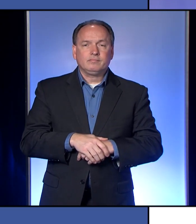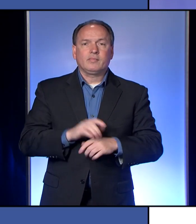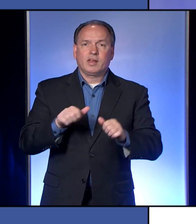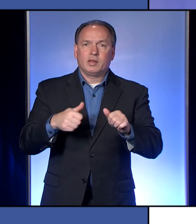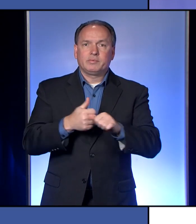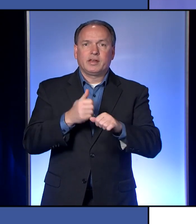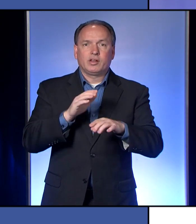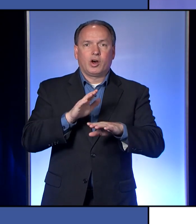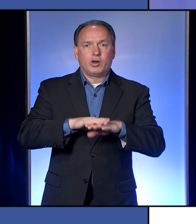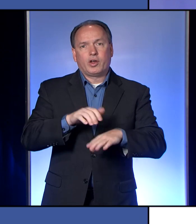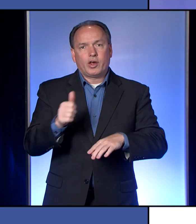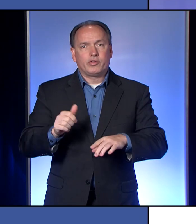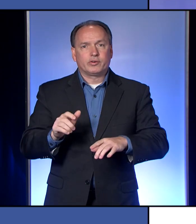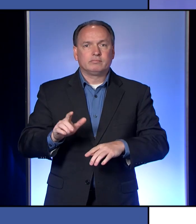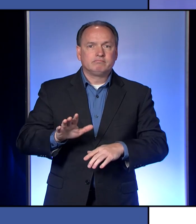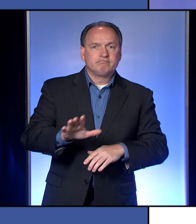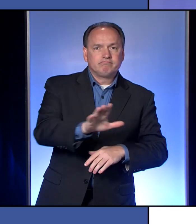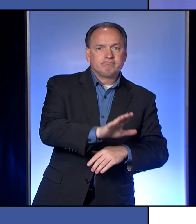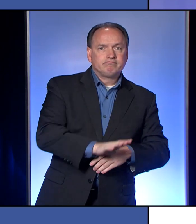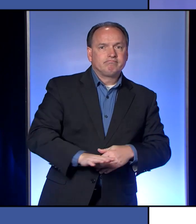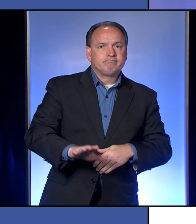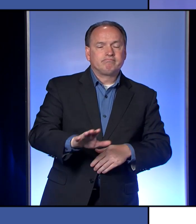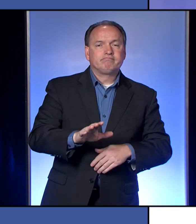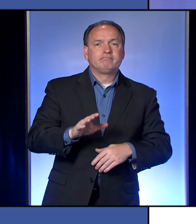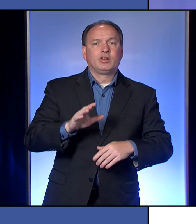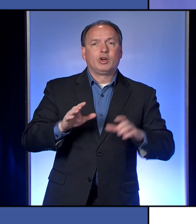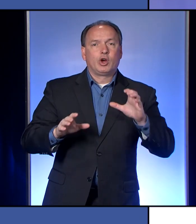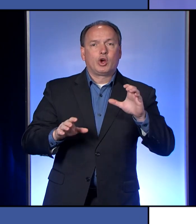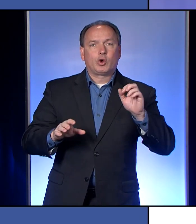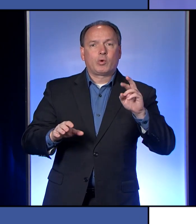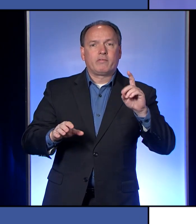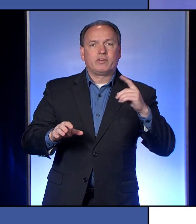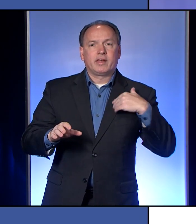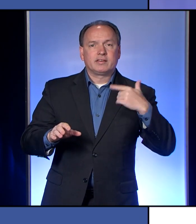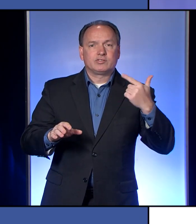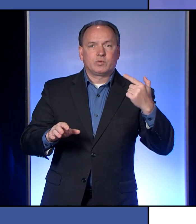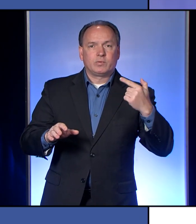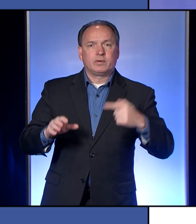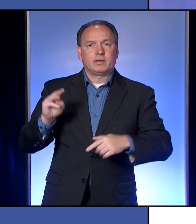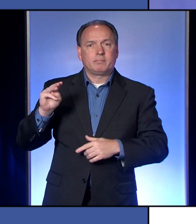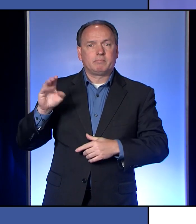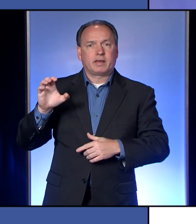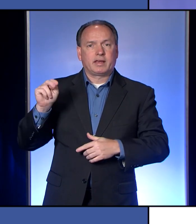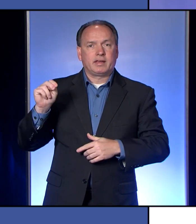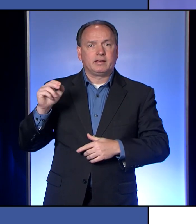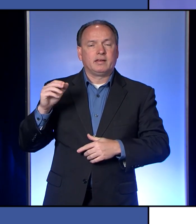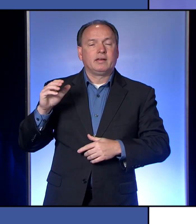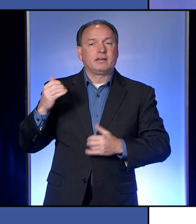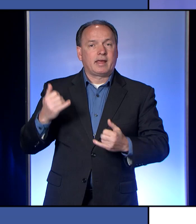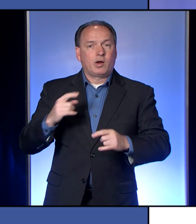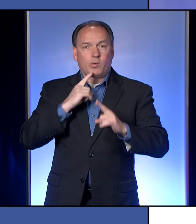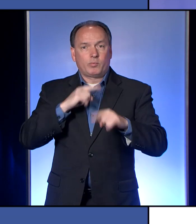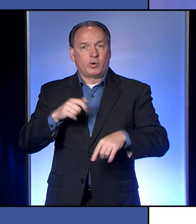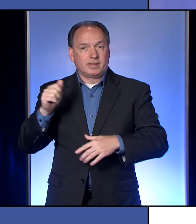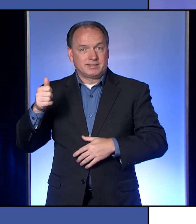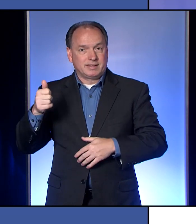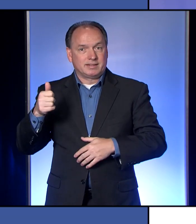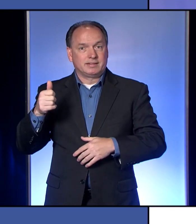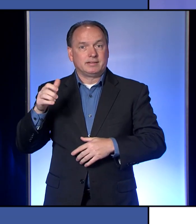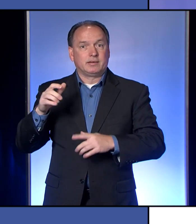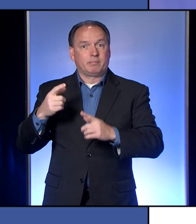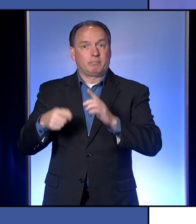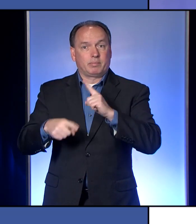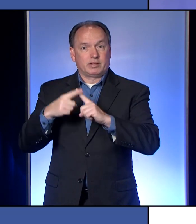on our surrounding counties shows that Crawford County has 21 cases. McKean County is now reporting 10 cases and 1